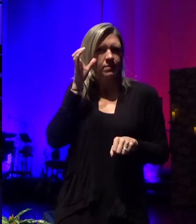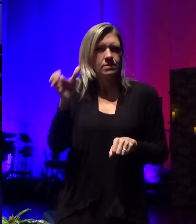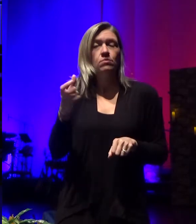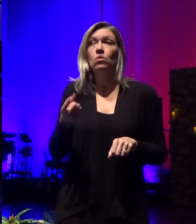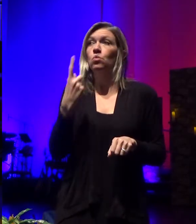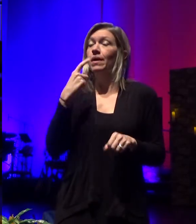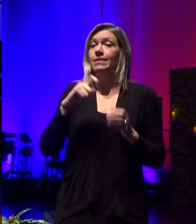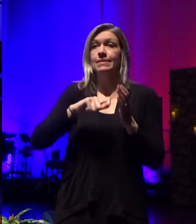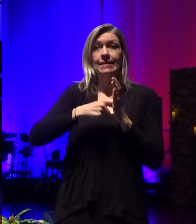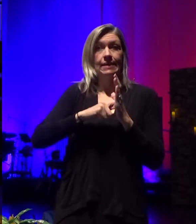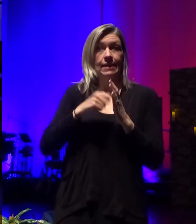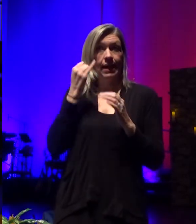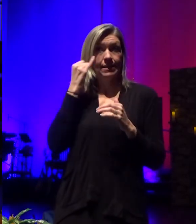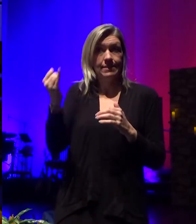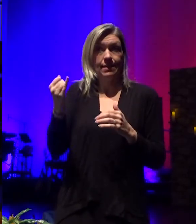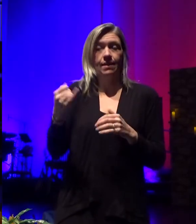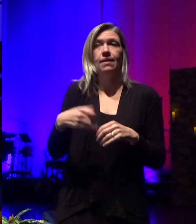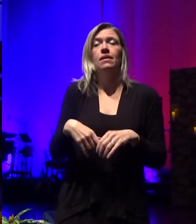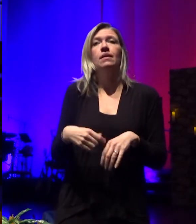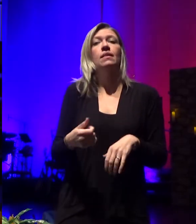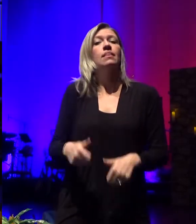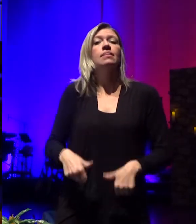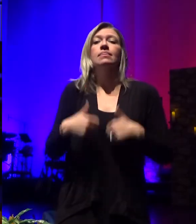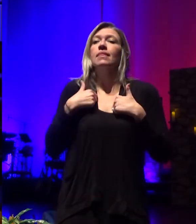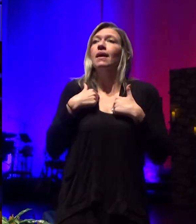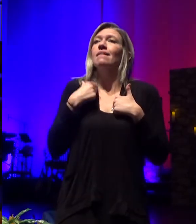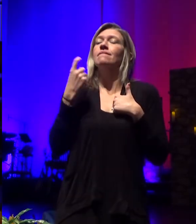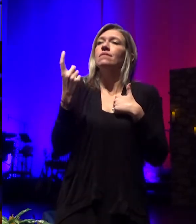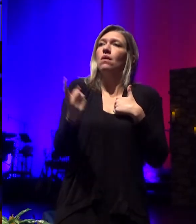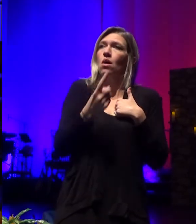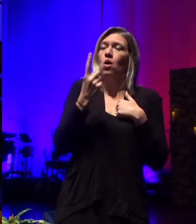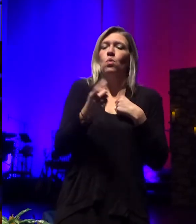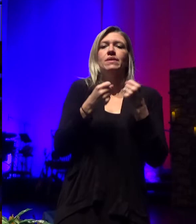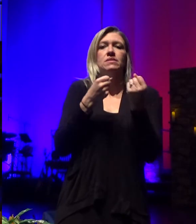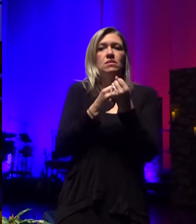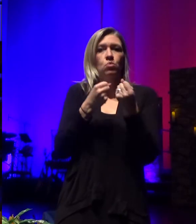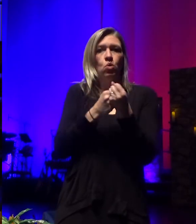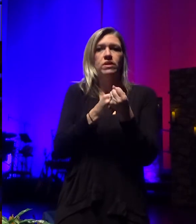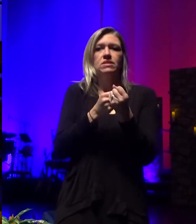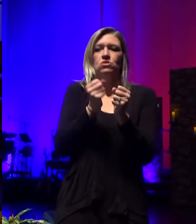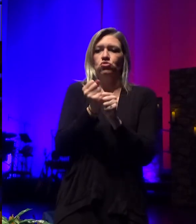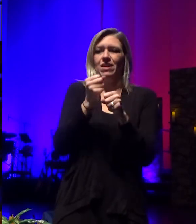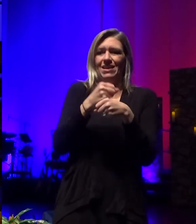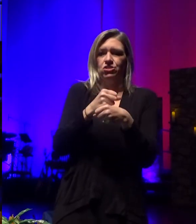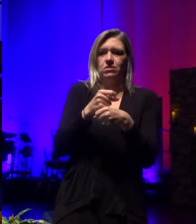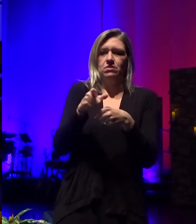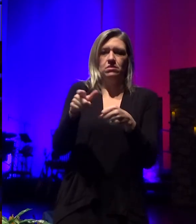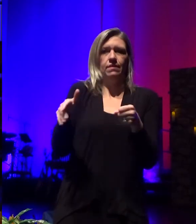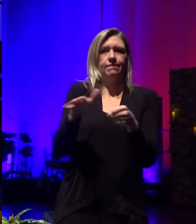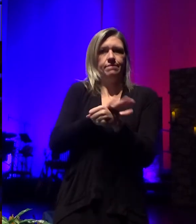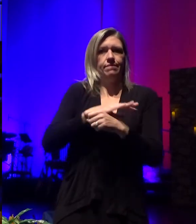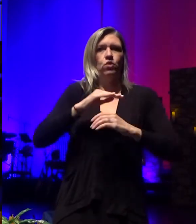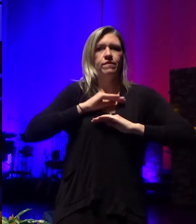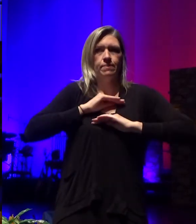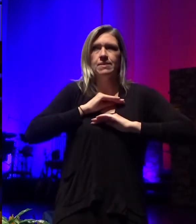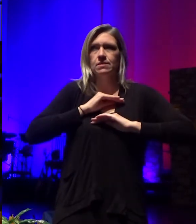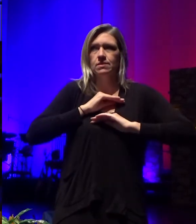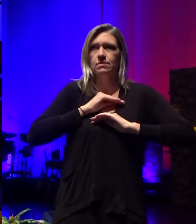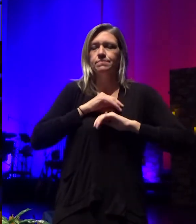come forth in this is that life always supports its creation's fulfillment.